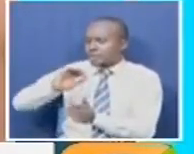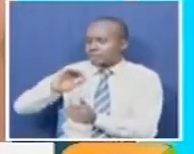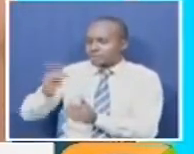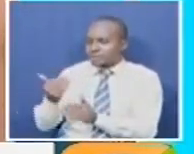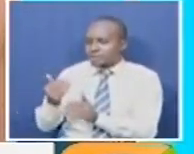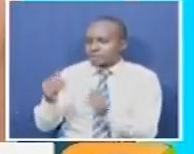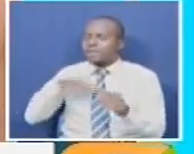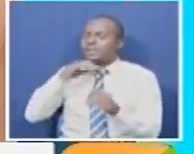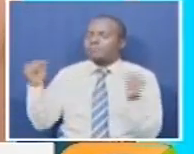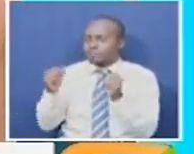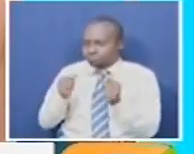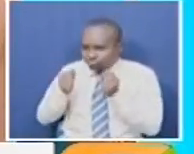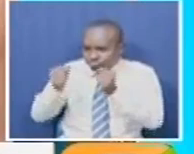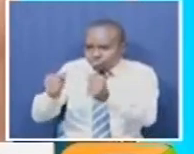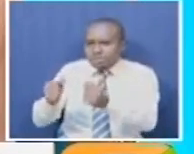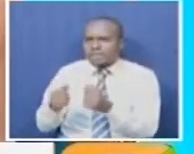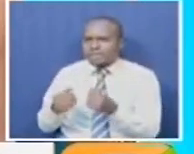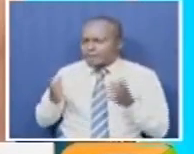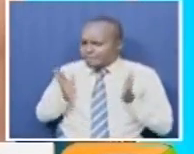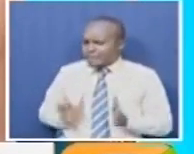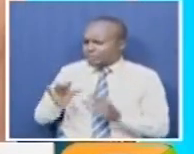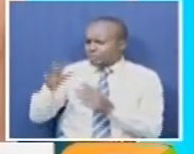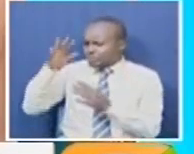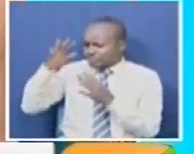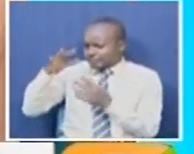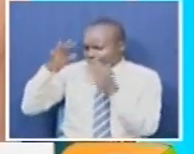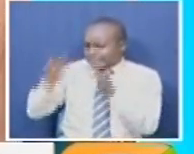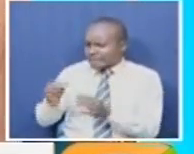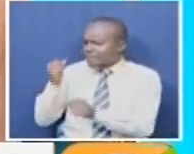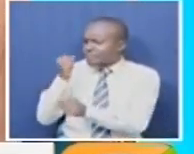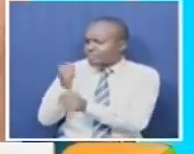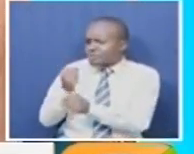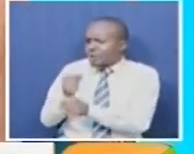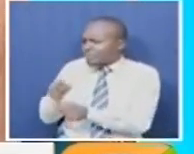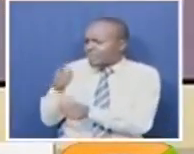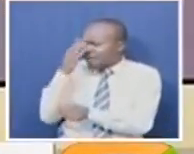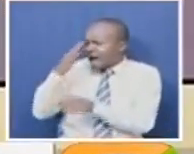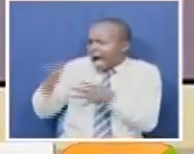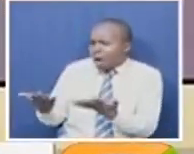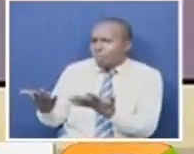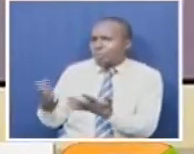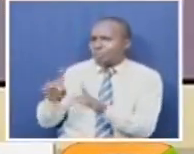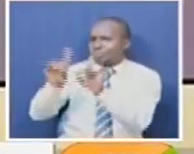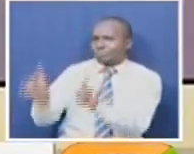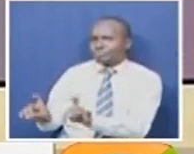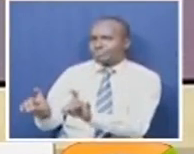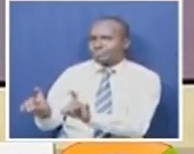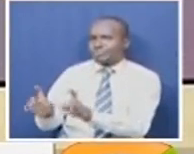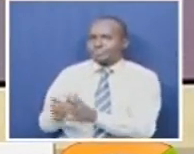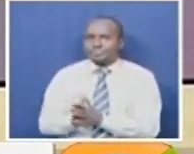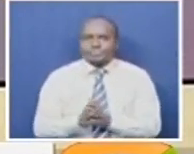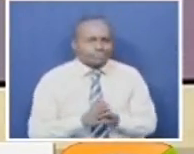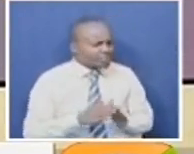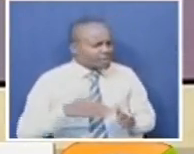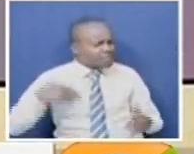Why would anybody choose such a chilling, creepy career? I always wanted to do